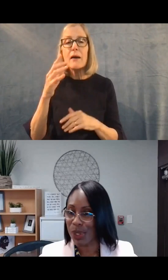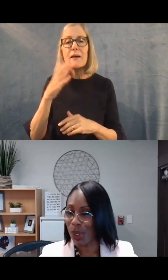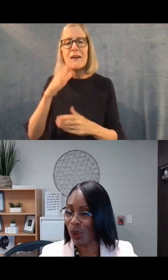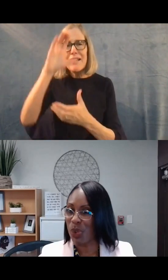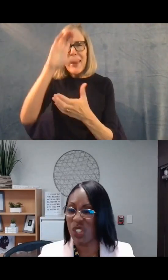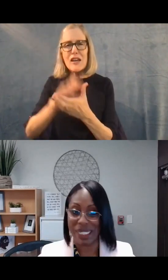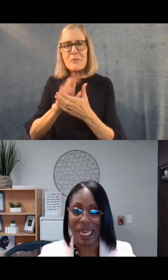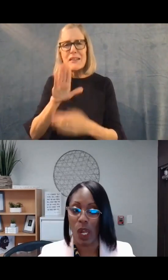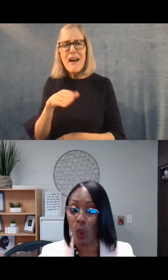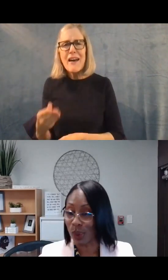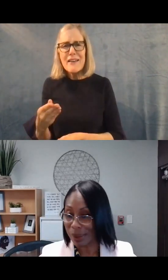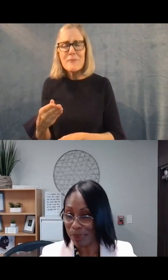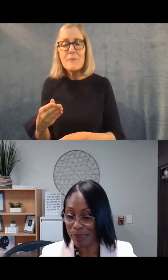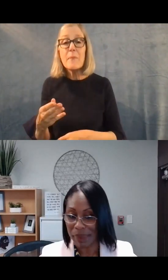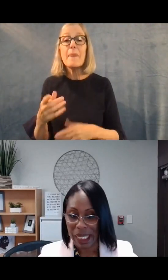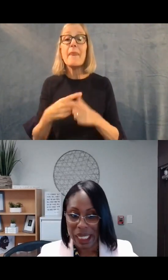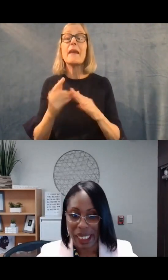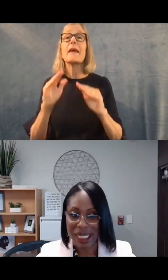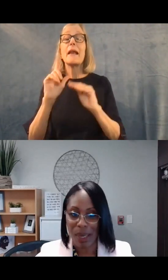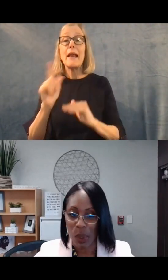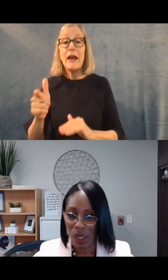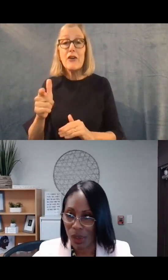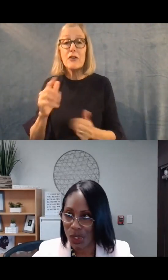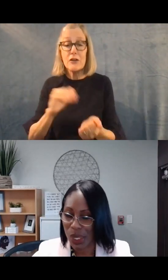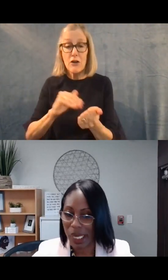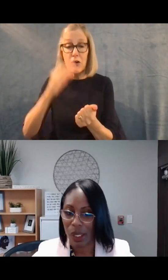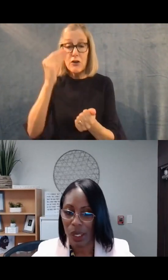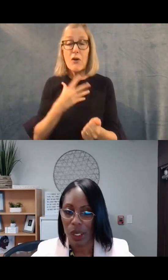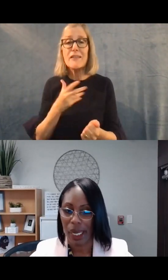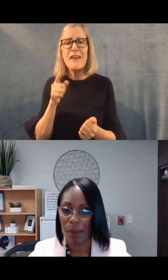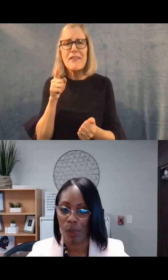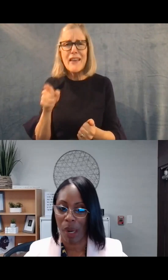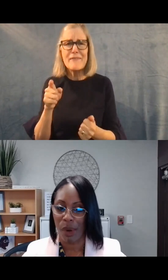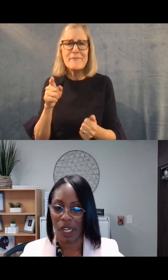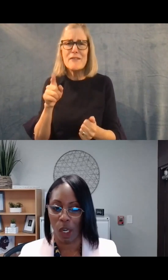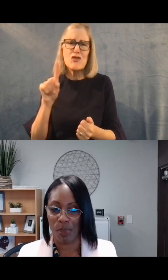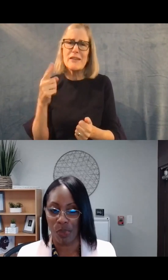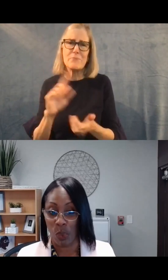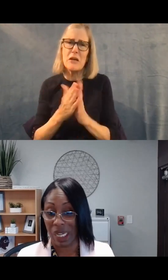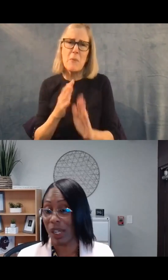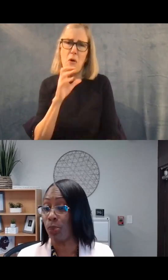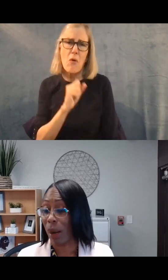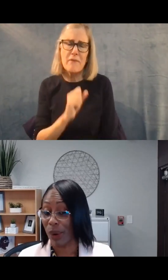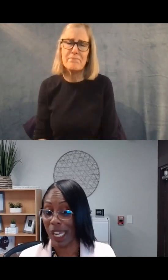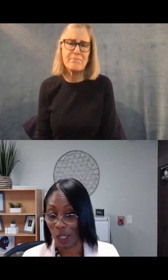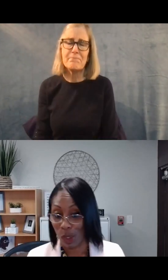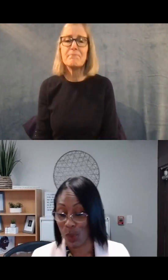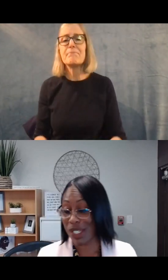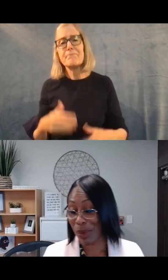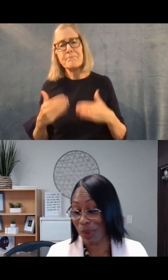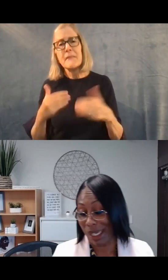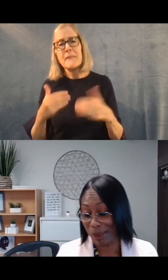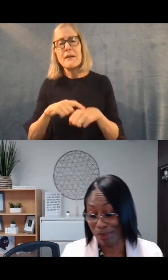Then we were told she was just getting old. And at some point along the journey, her primary care, we got a new primary care